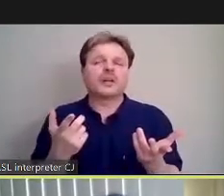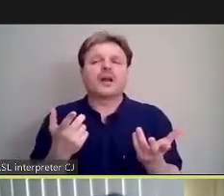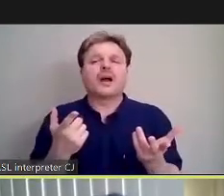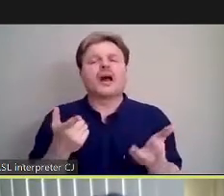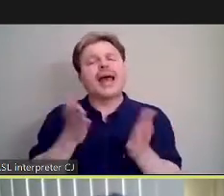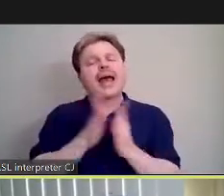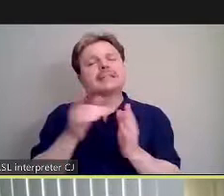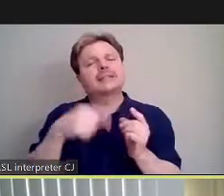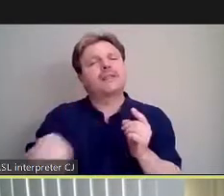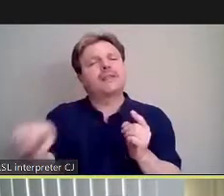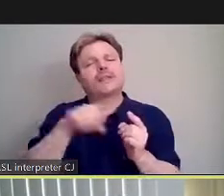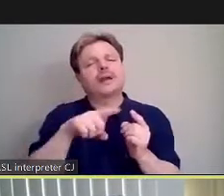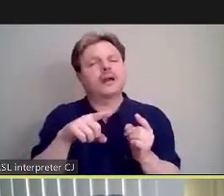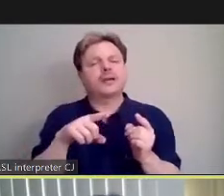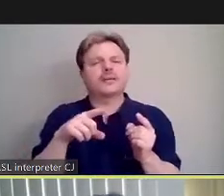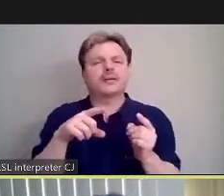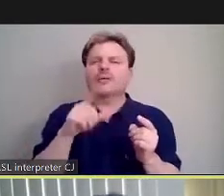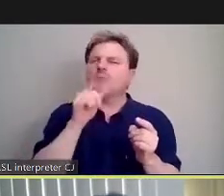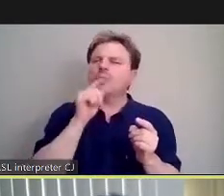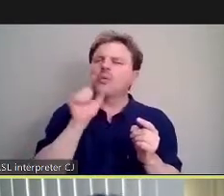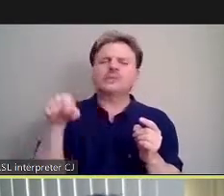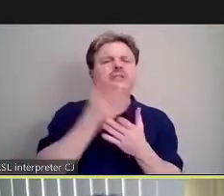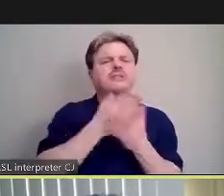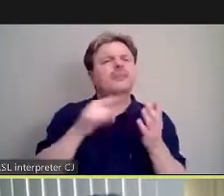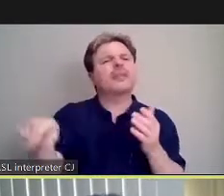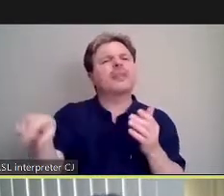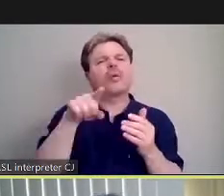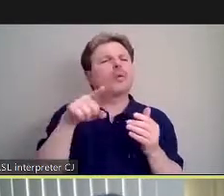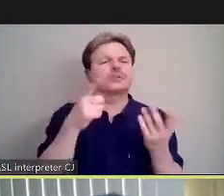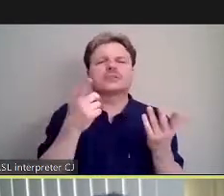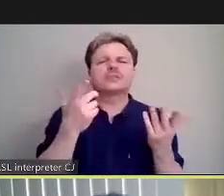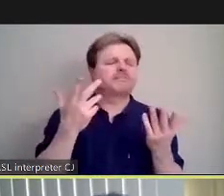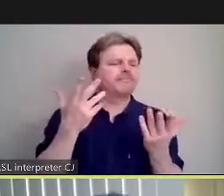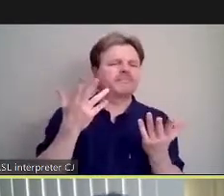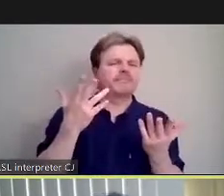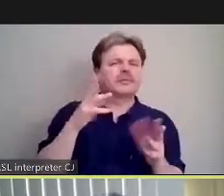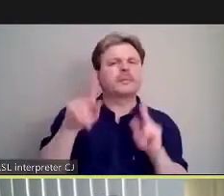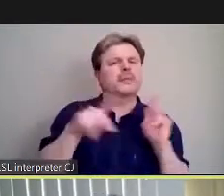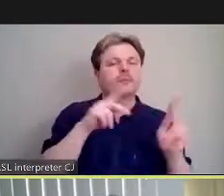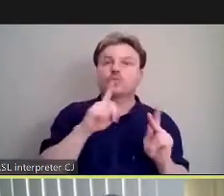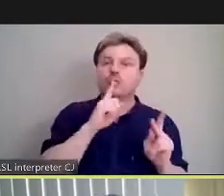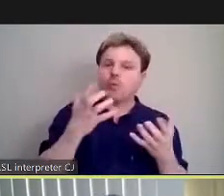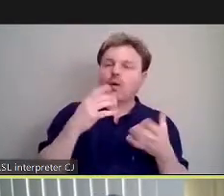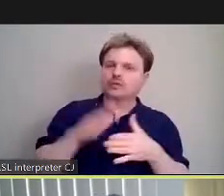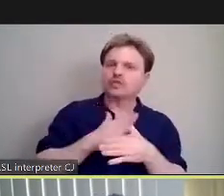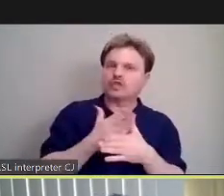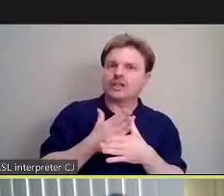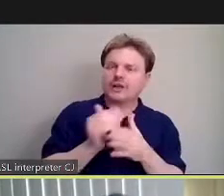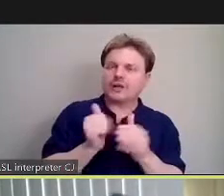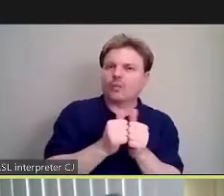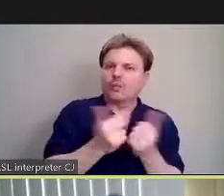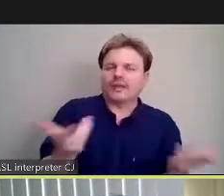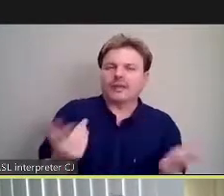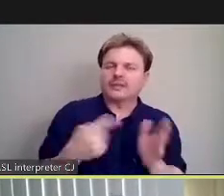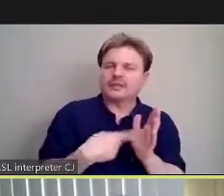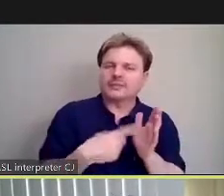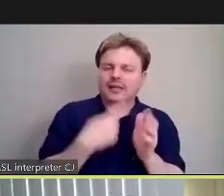asking them, you know, who are some of the audiences that you really want to be able to share this with that you sometimes think, you know,